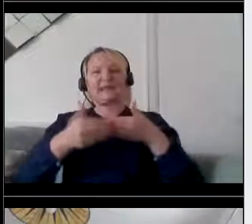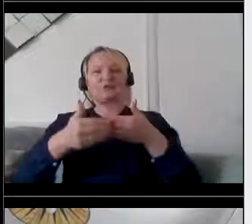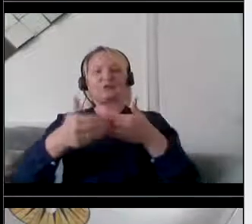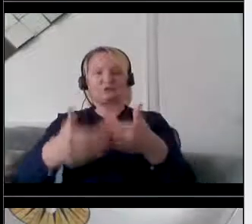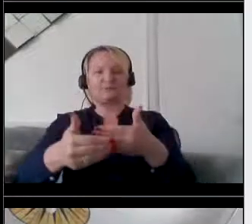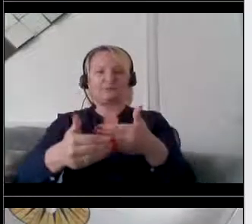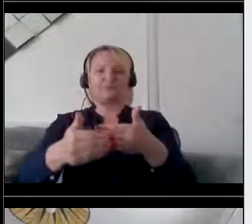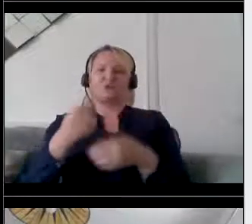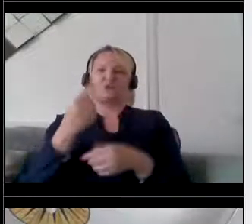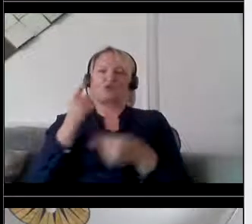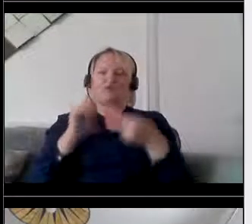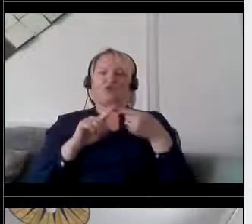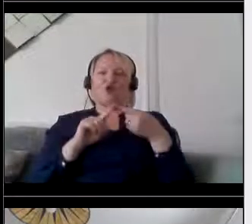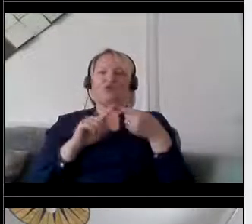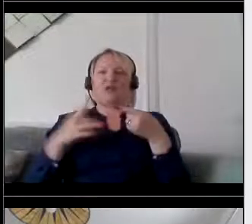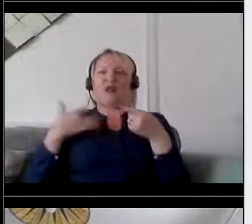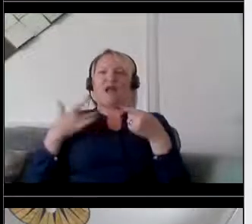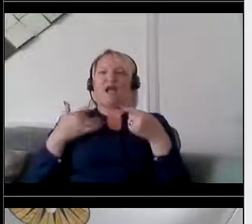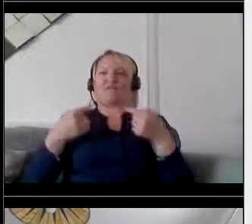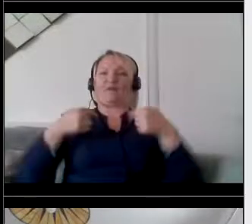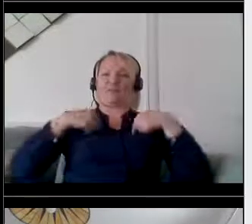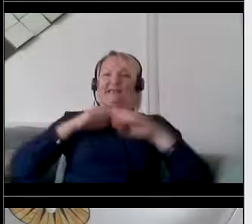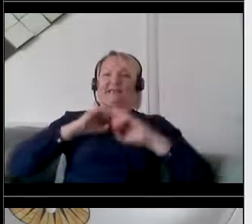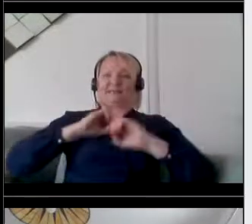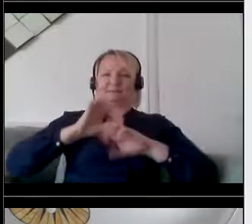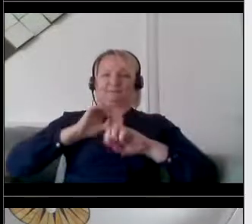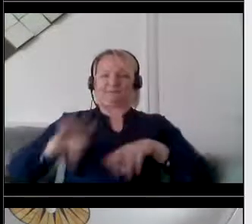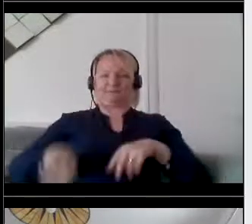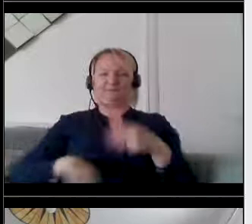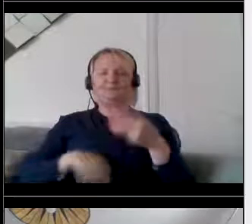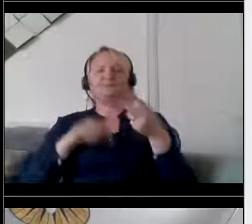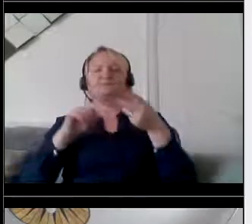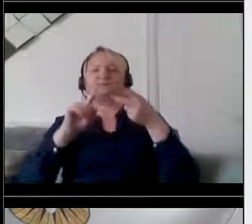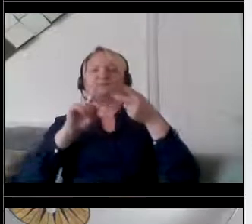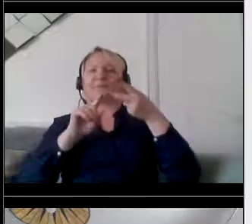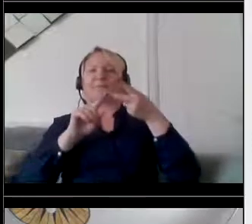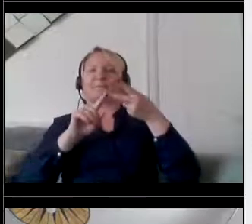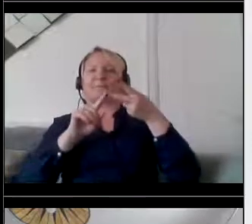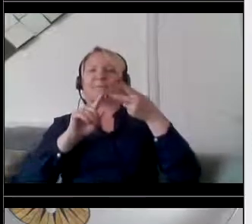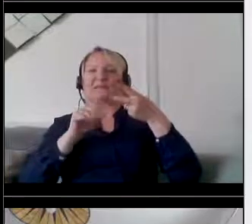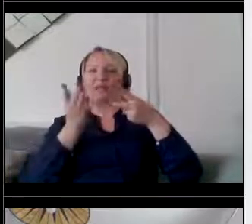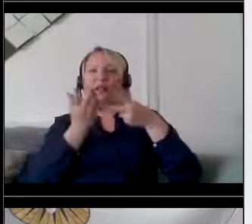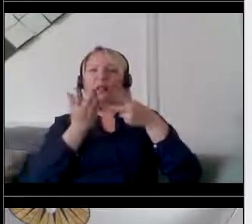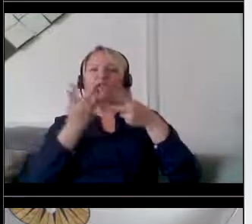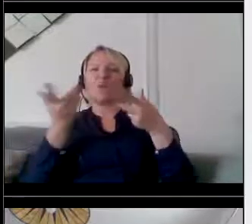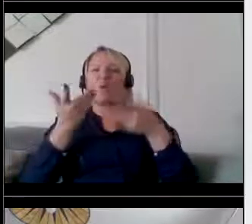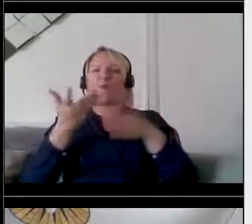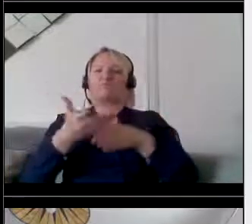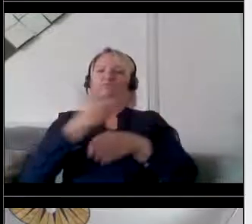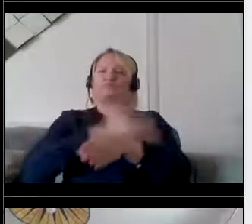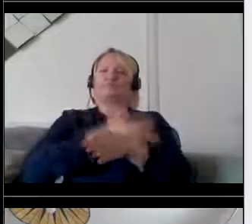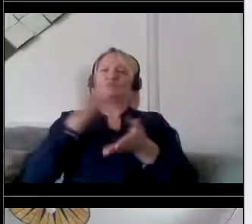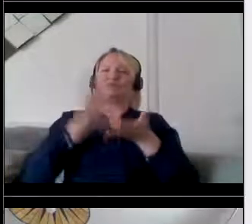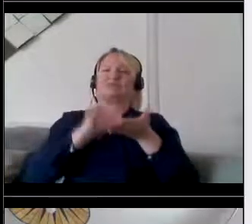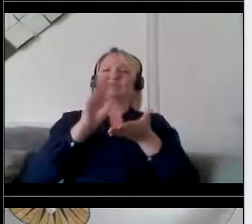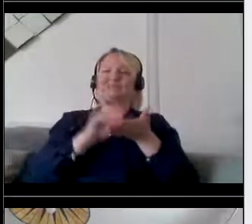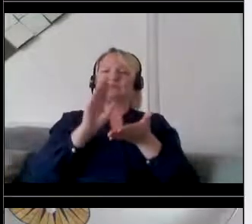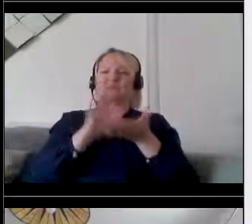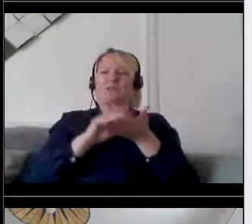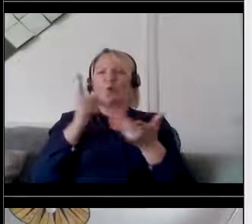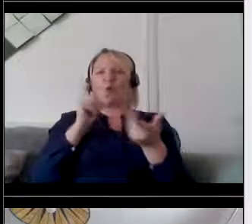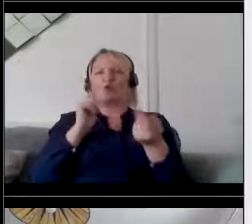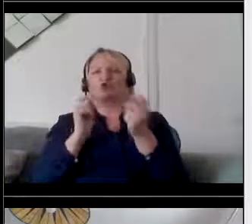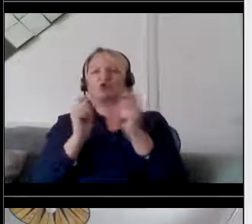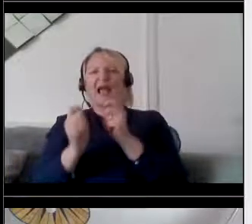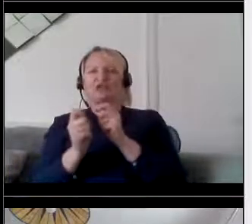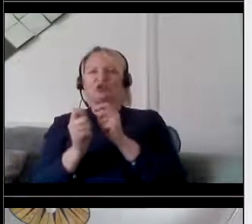to the scheme presented by me. The middle section is a pre-recorded presentation outlining the changes with a particular